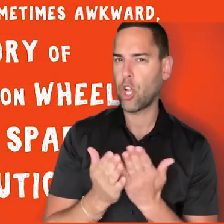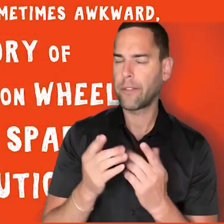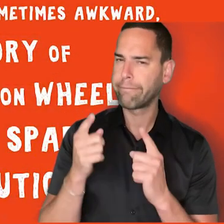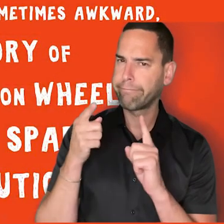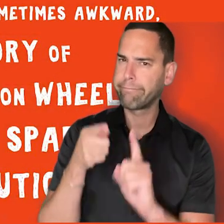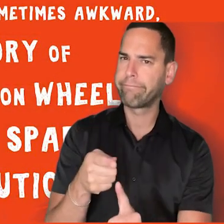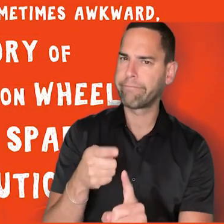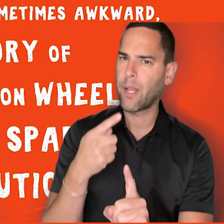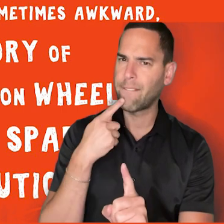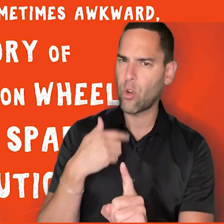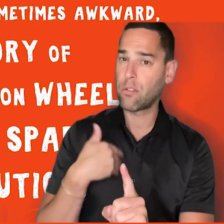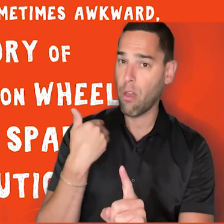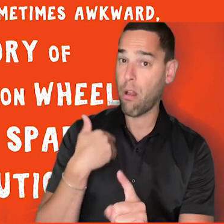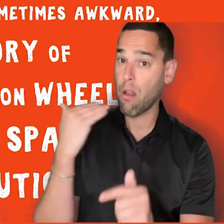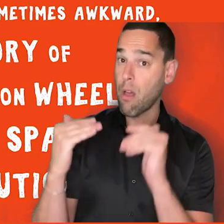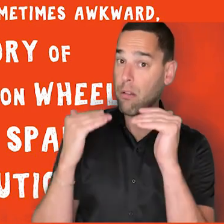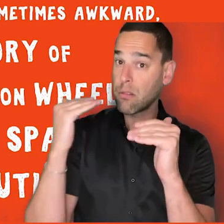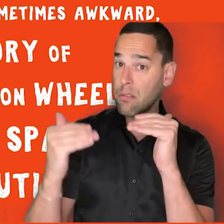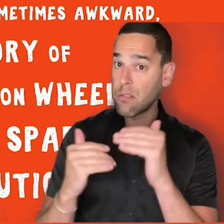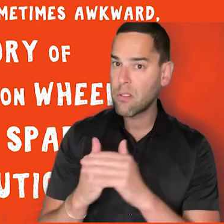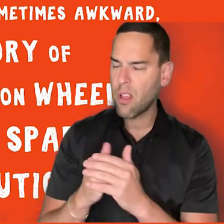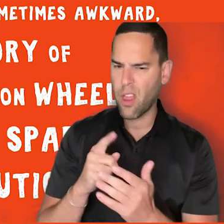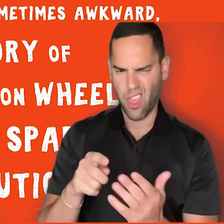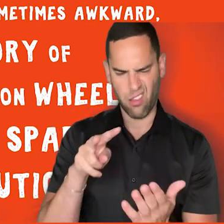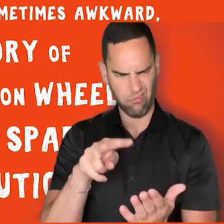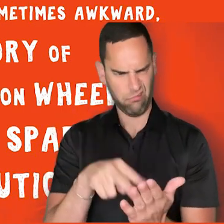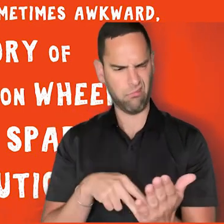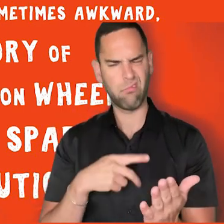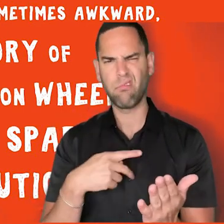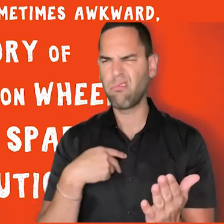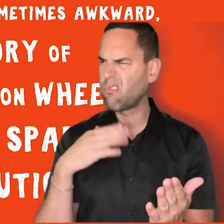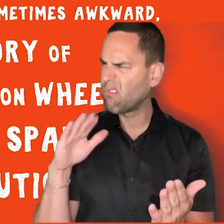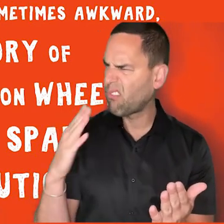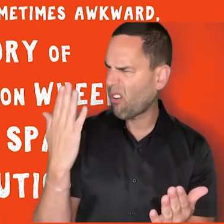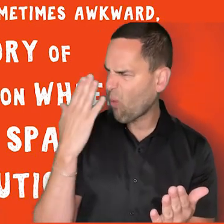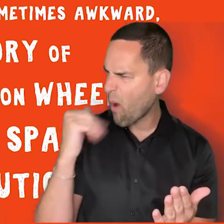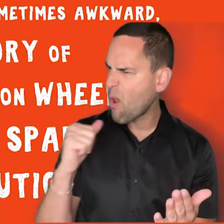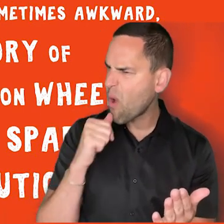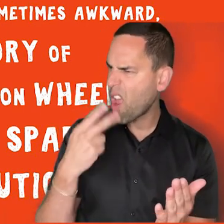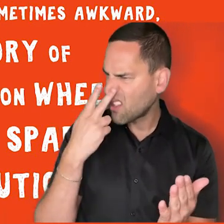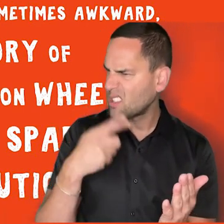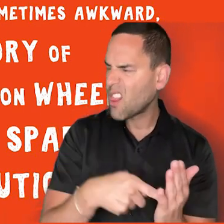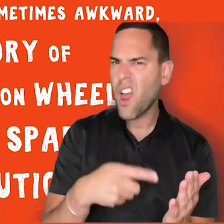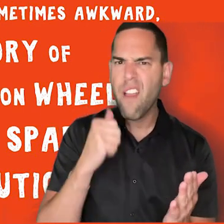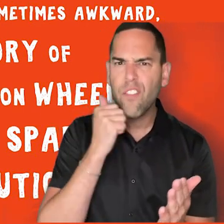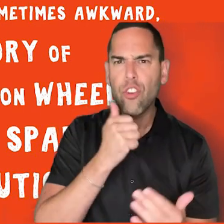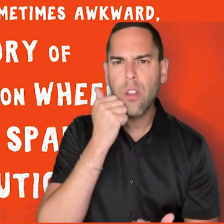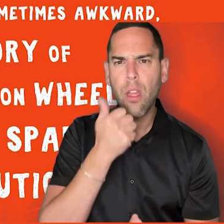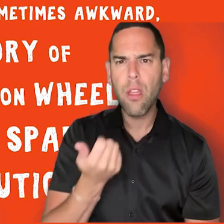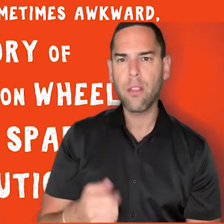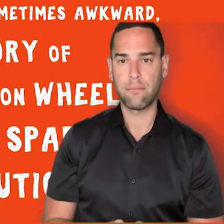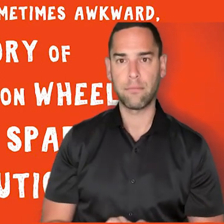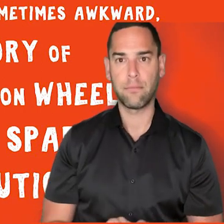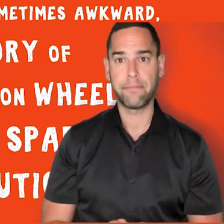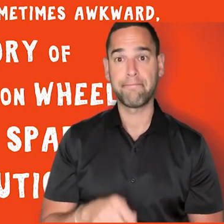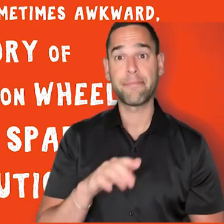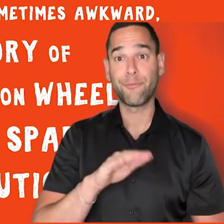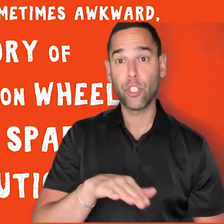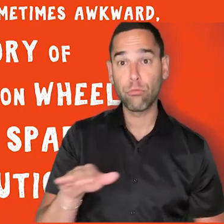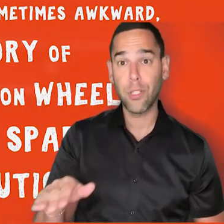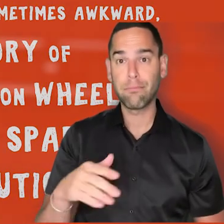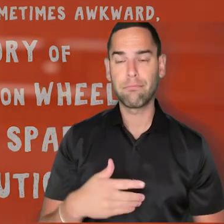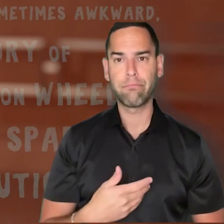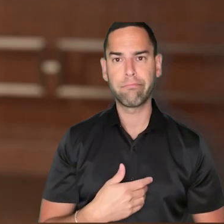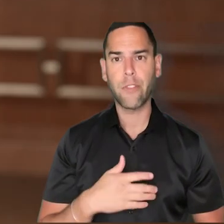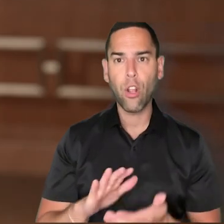was geared towards, you know, young adults. They, like college students, high school